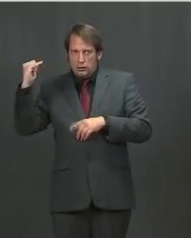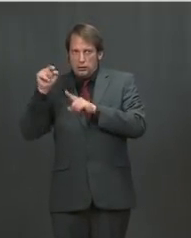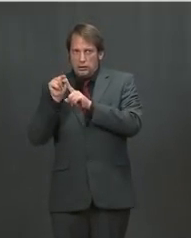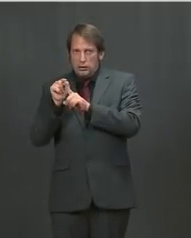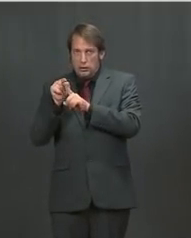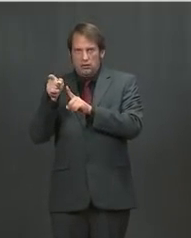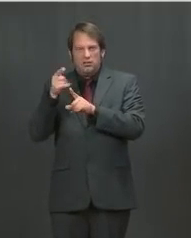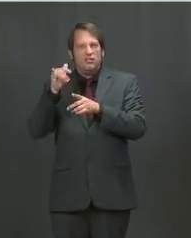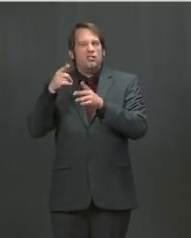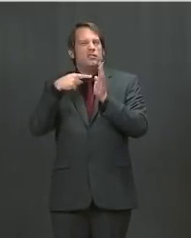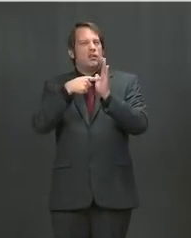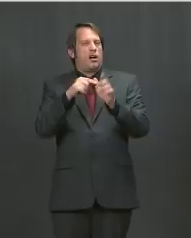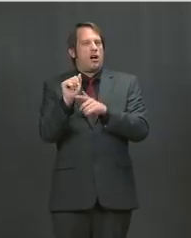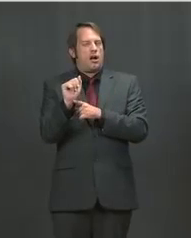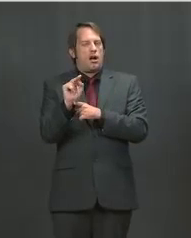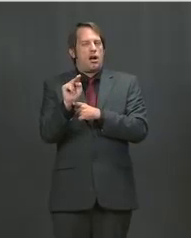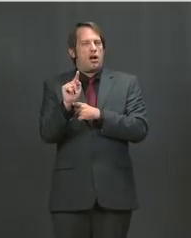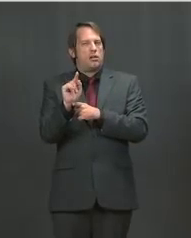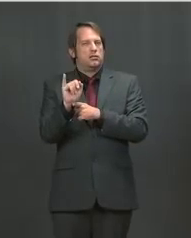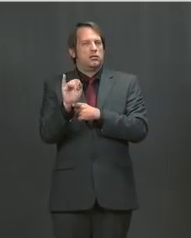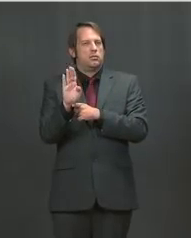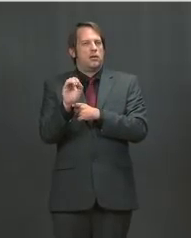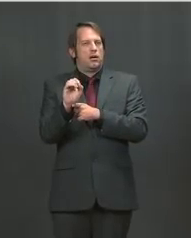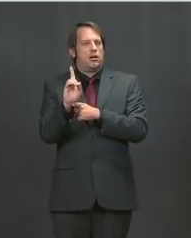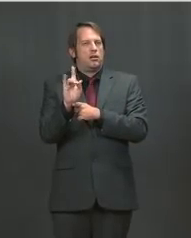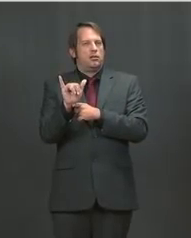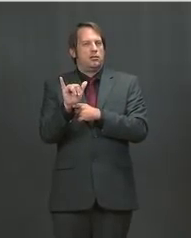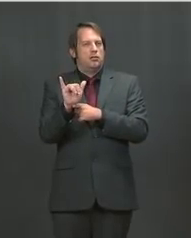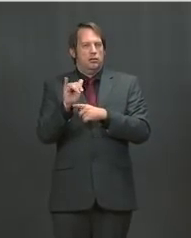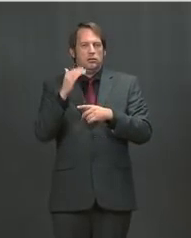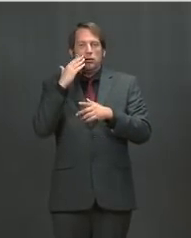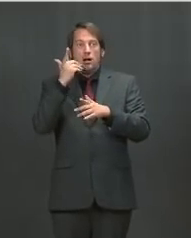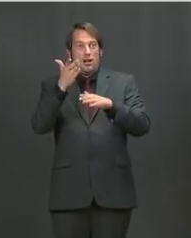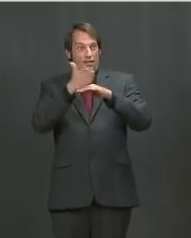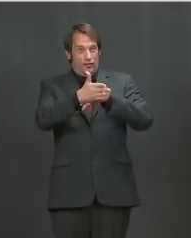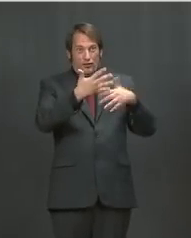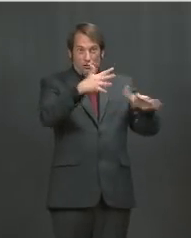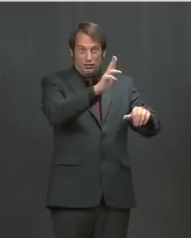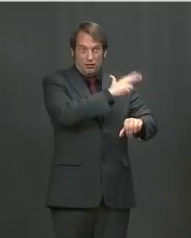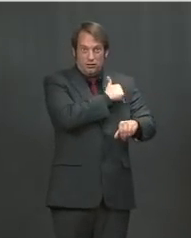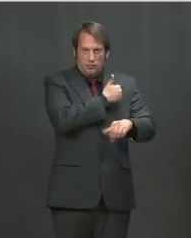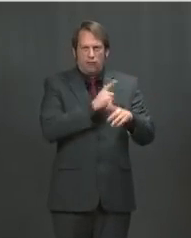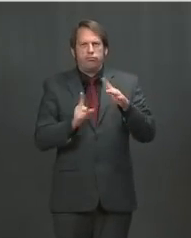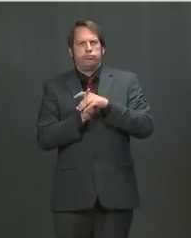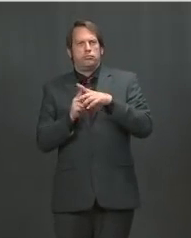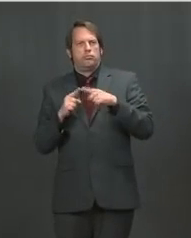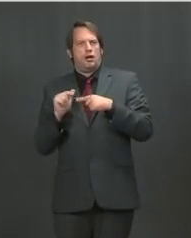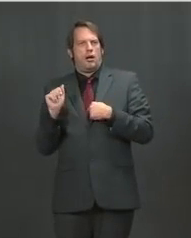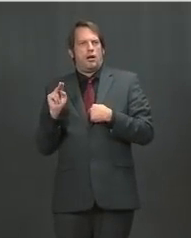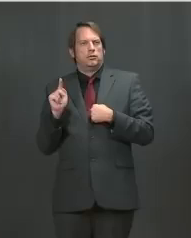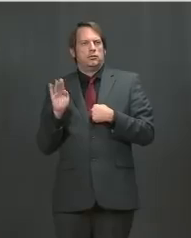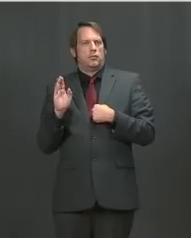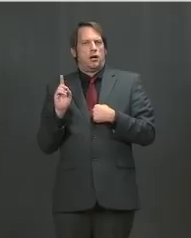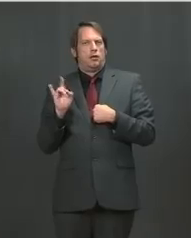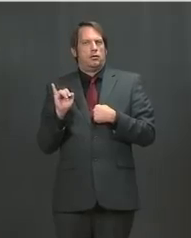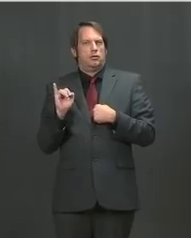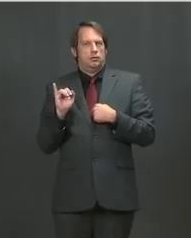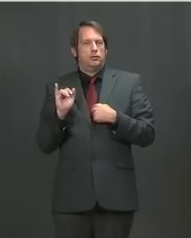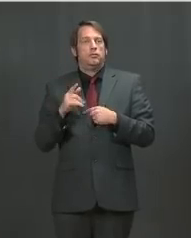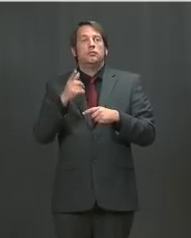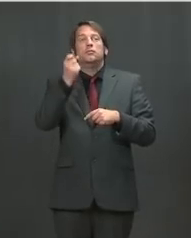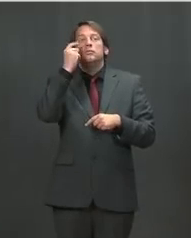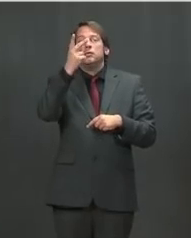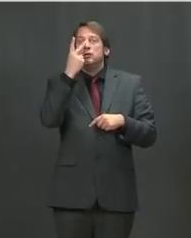following hospitalization. The lighter blue line is the level following mild or asymptomatic